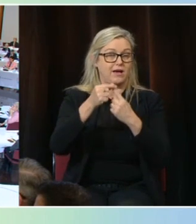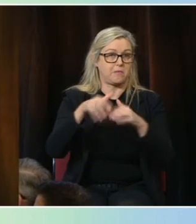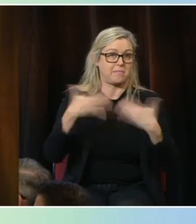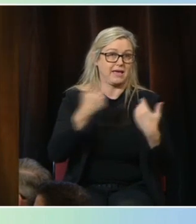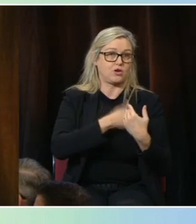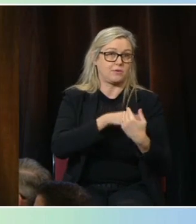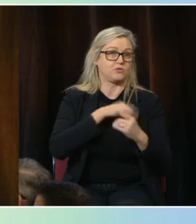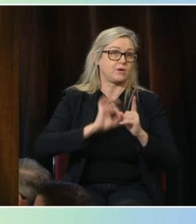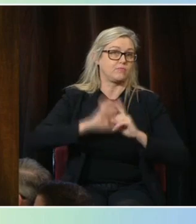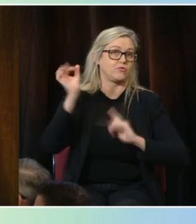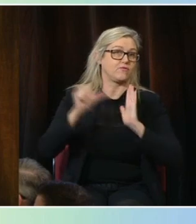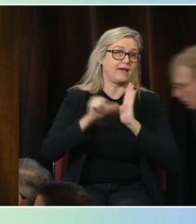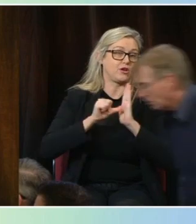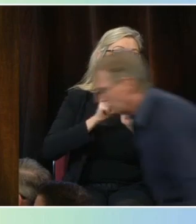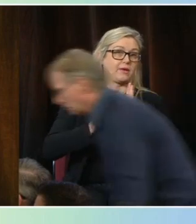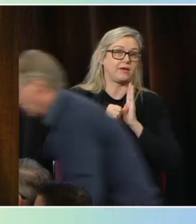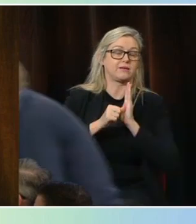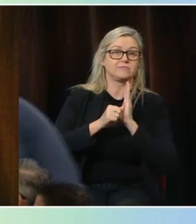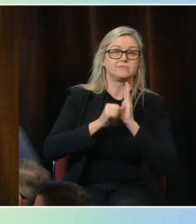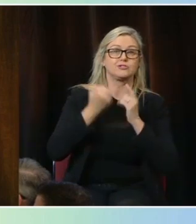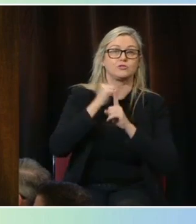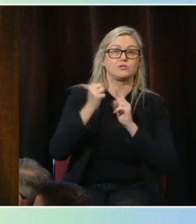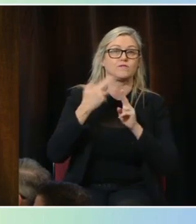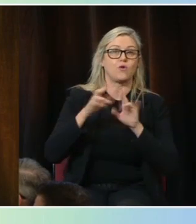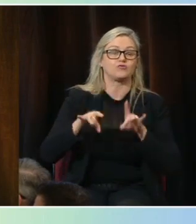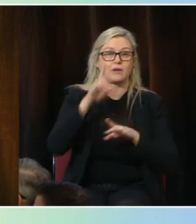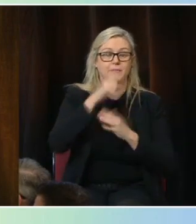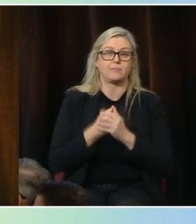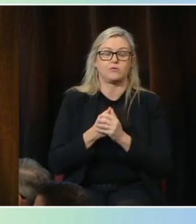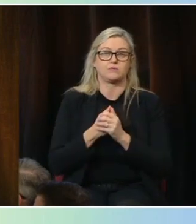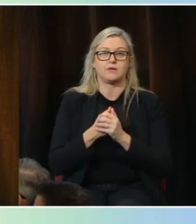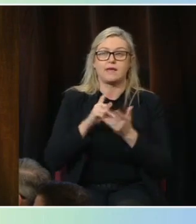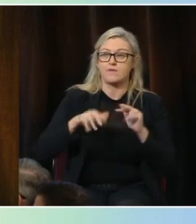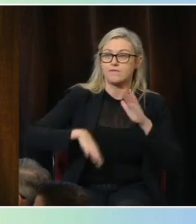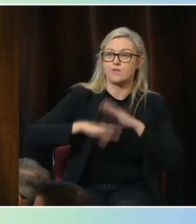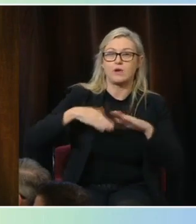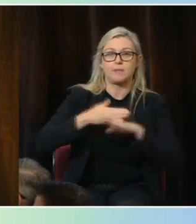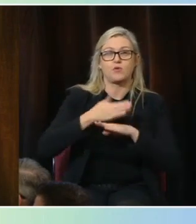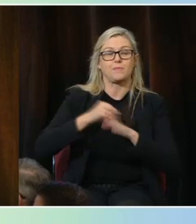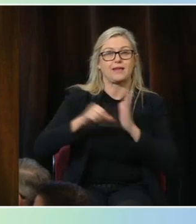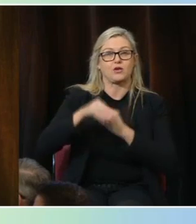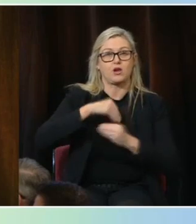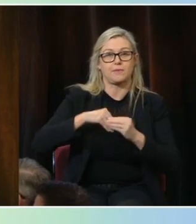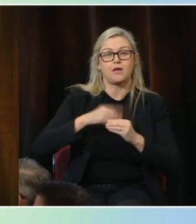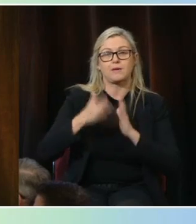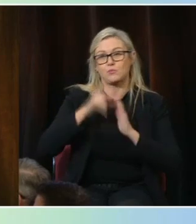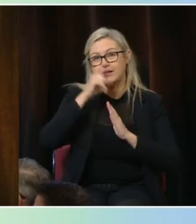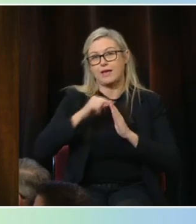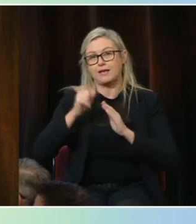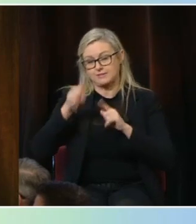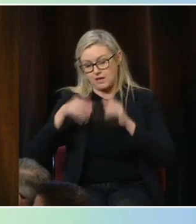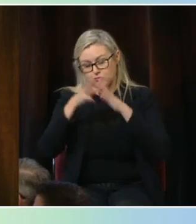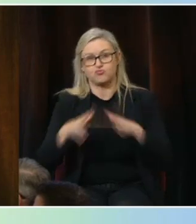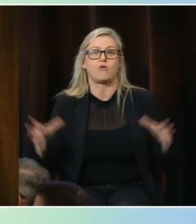economic outcomes for Australians maintaining a full employment economy will require prioritization of pro-growth investment